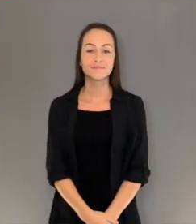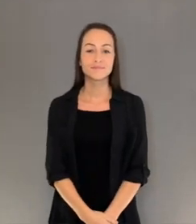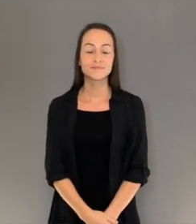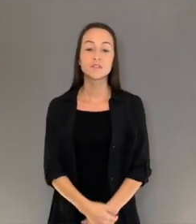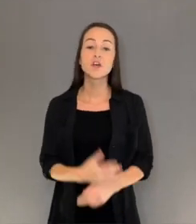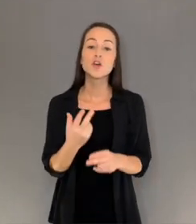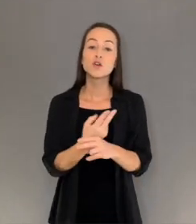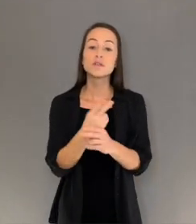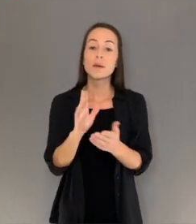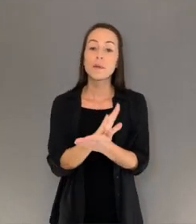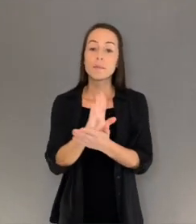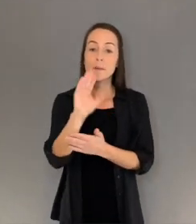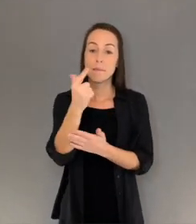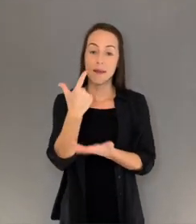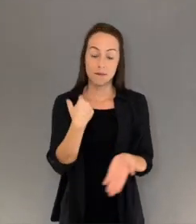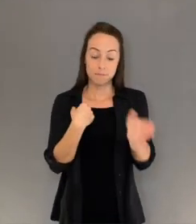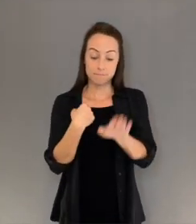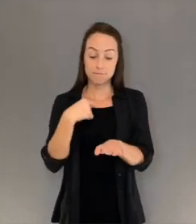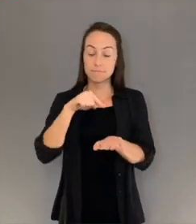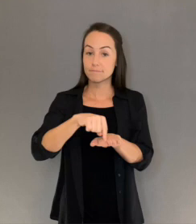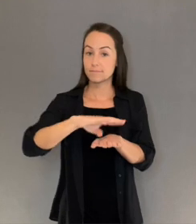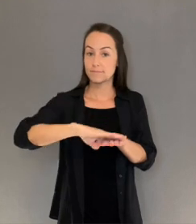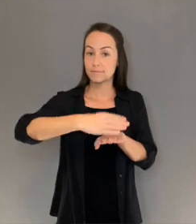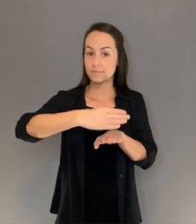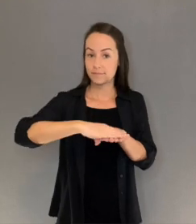bottom flap is at the top and facing you.